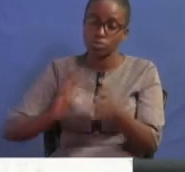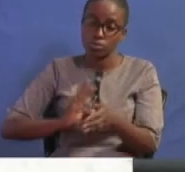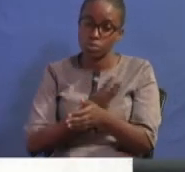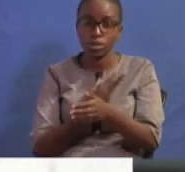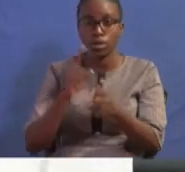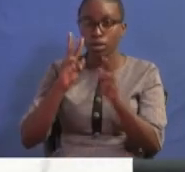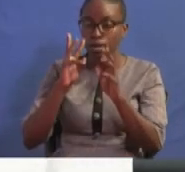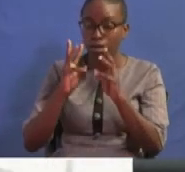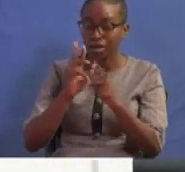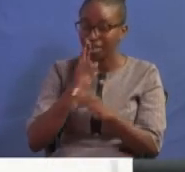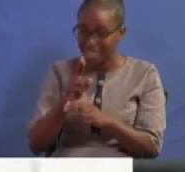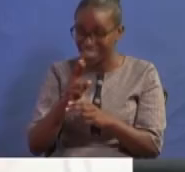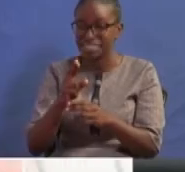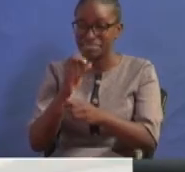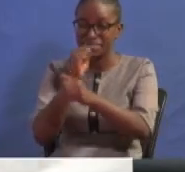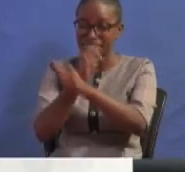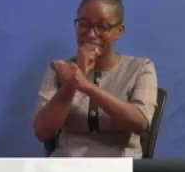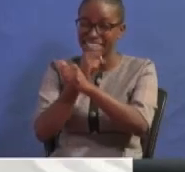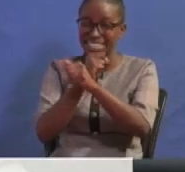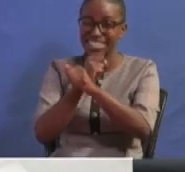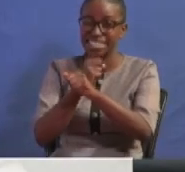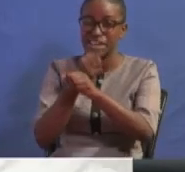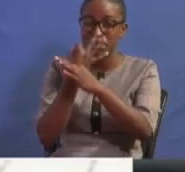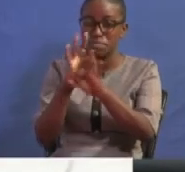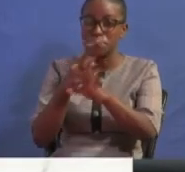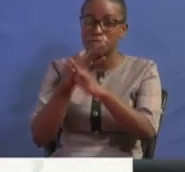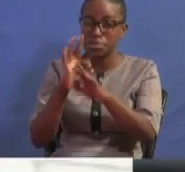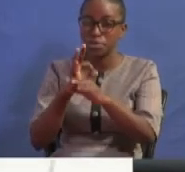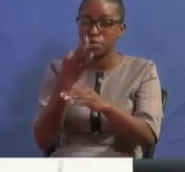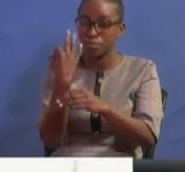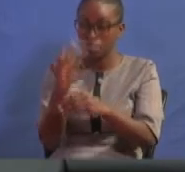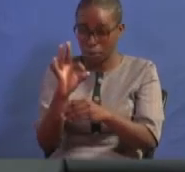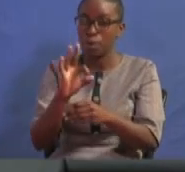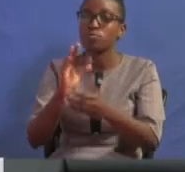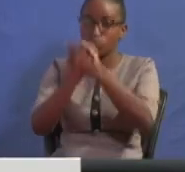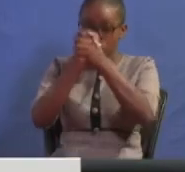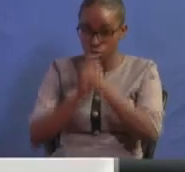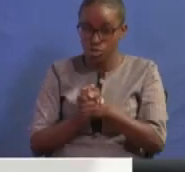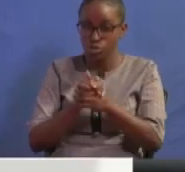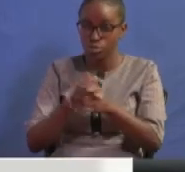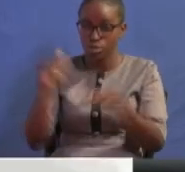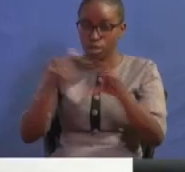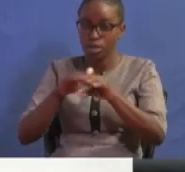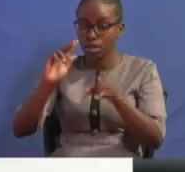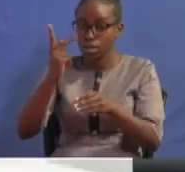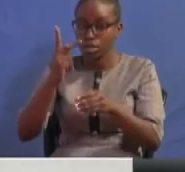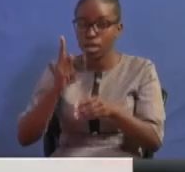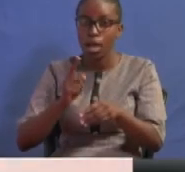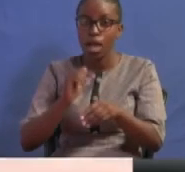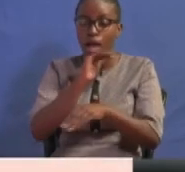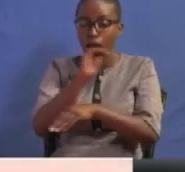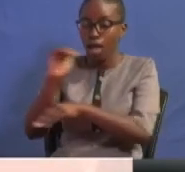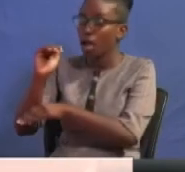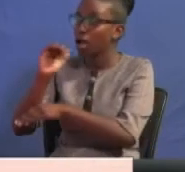we protect the freedom of worship in Kenya. And I want to ask those who